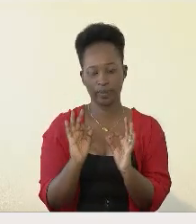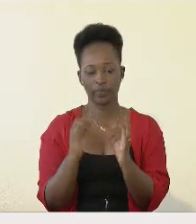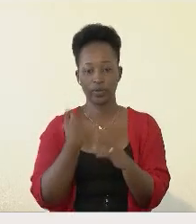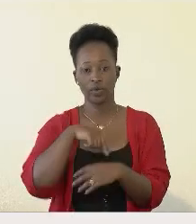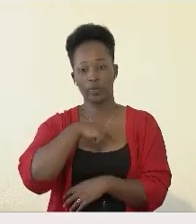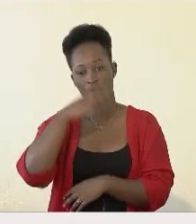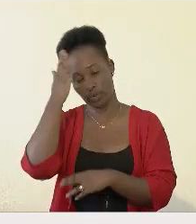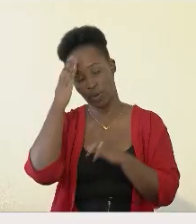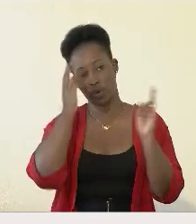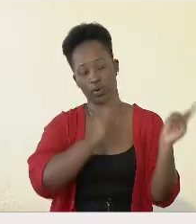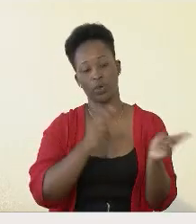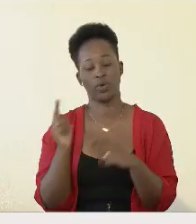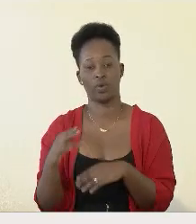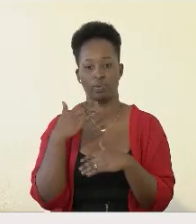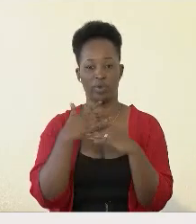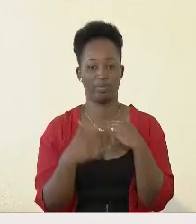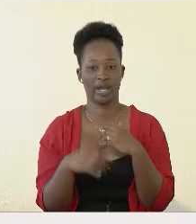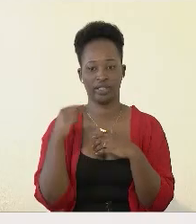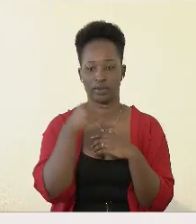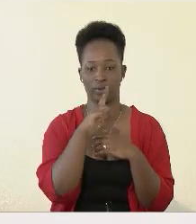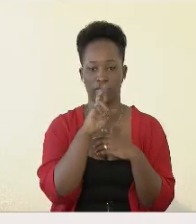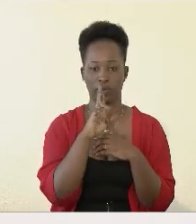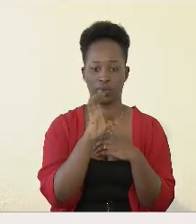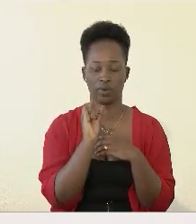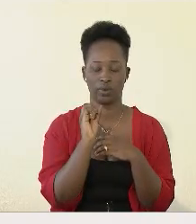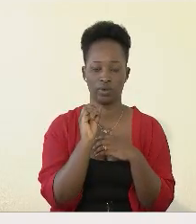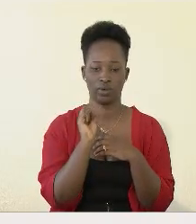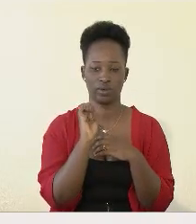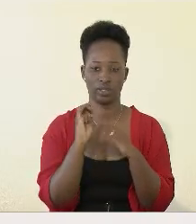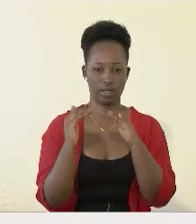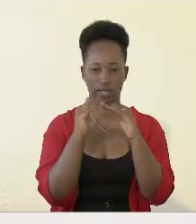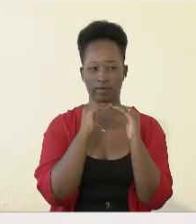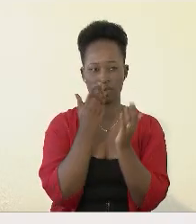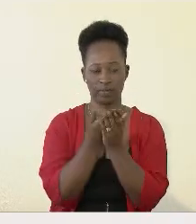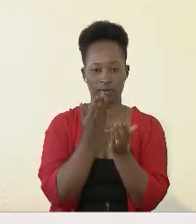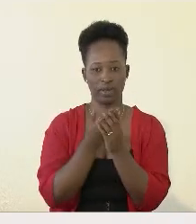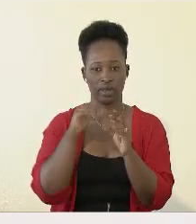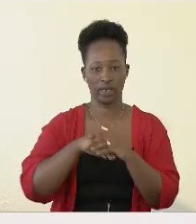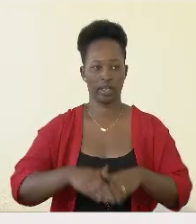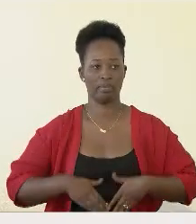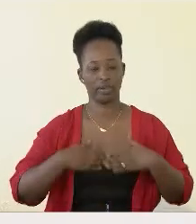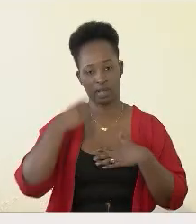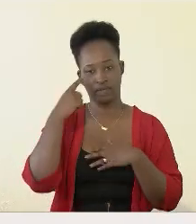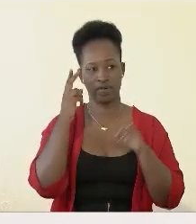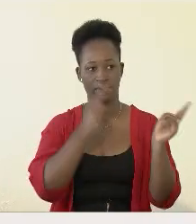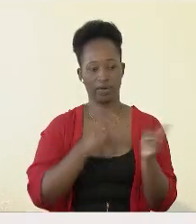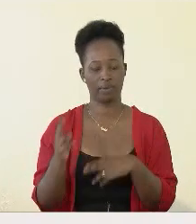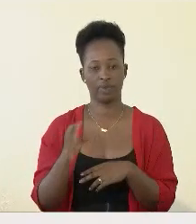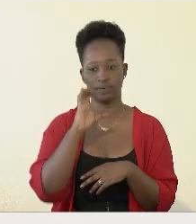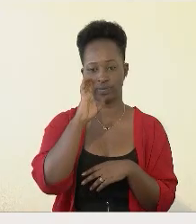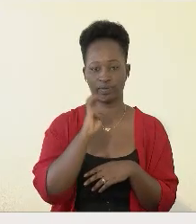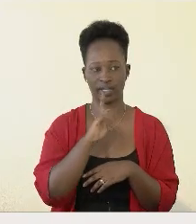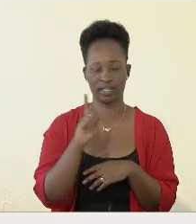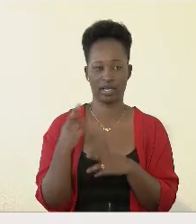the normal blood glucose level required in the body for normal cell functioning is within a narrow range